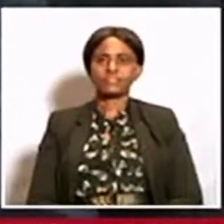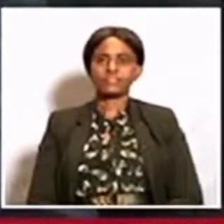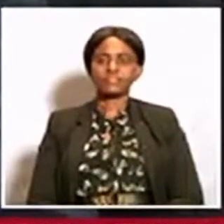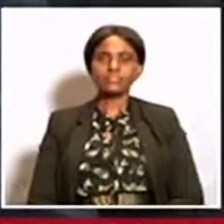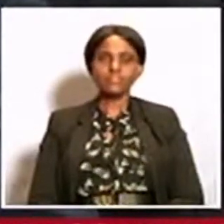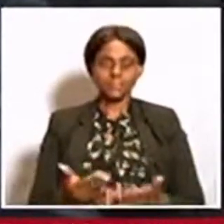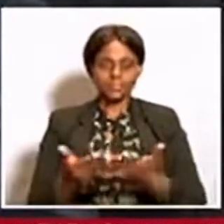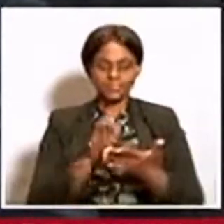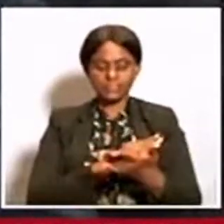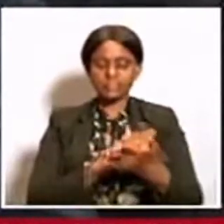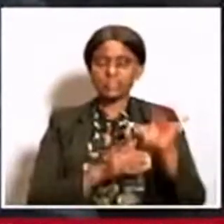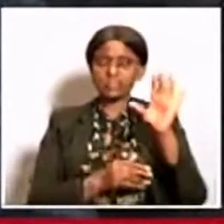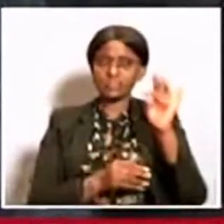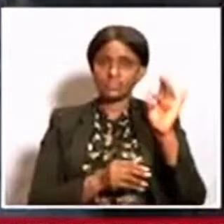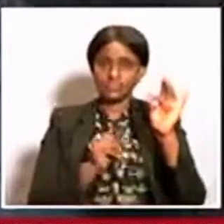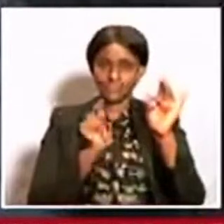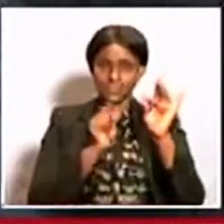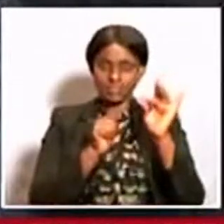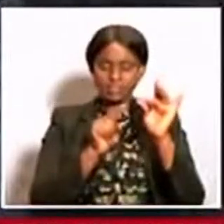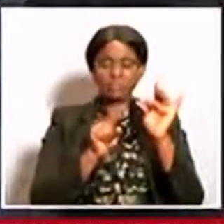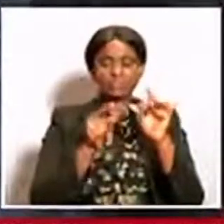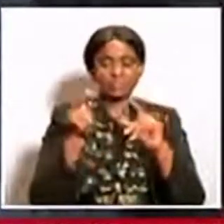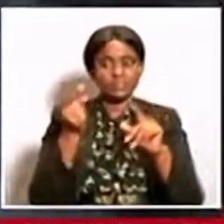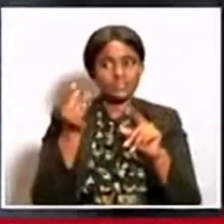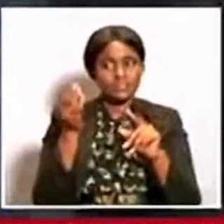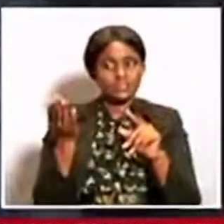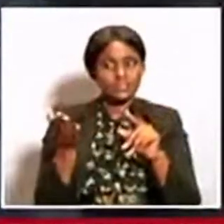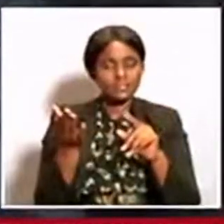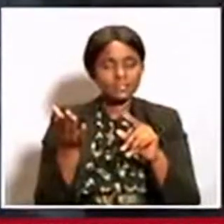On page 8, since